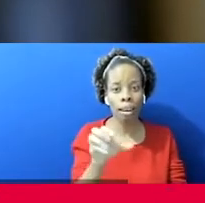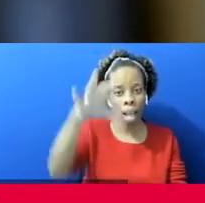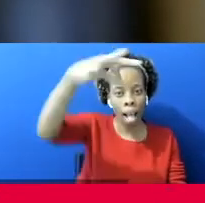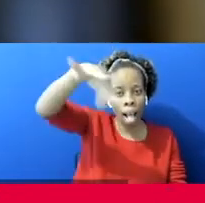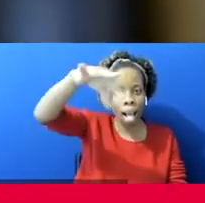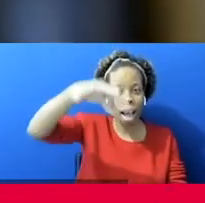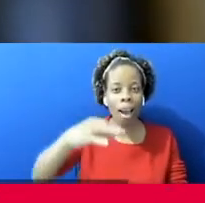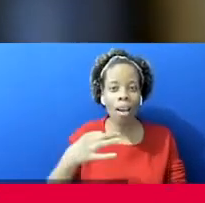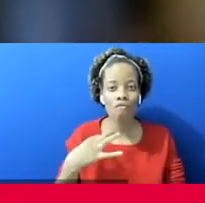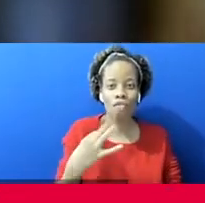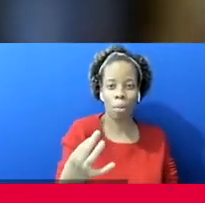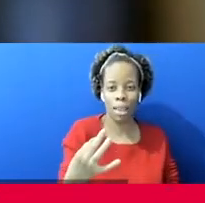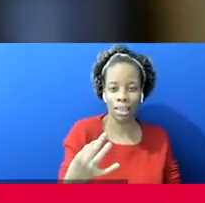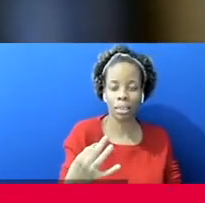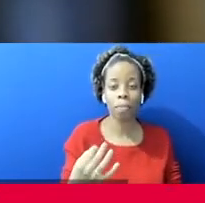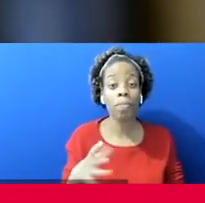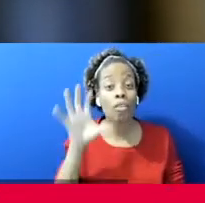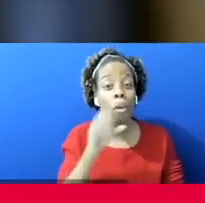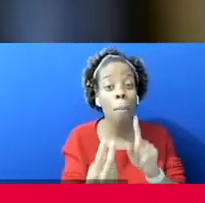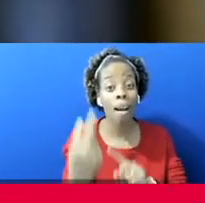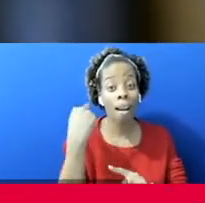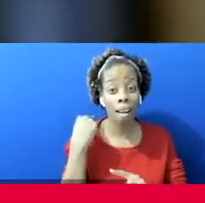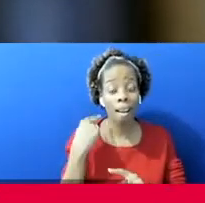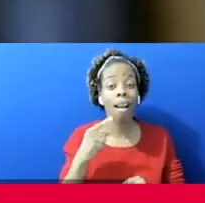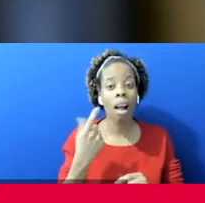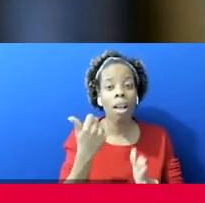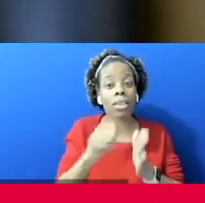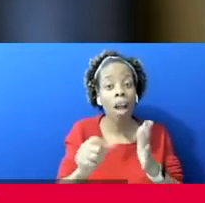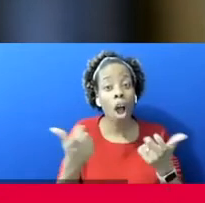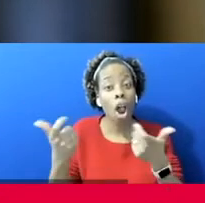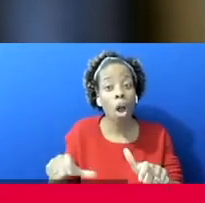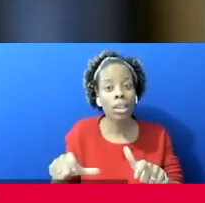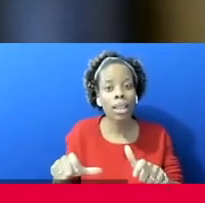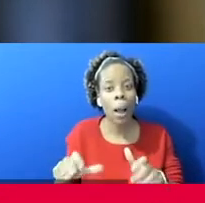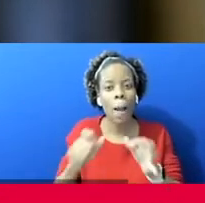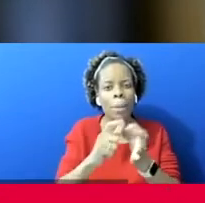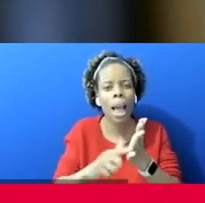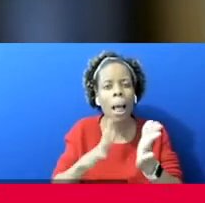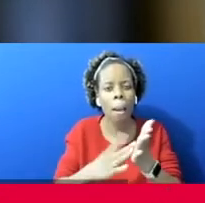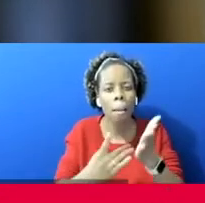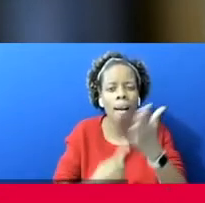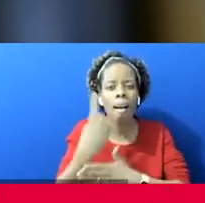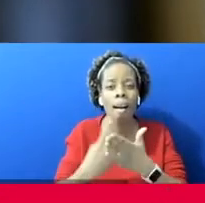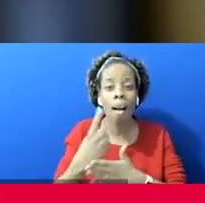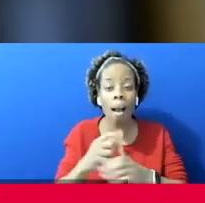the start of lockdown and with the whole Black Lives Matter movement, we saw the media specifically choose who to